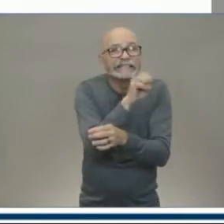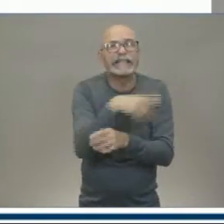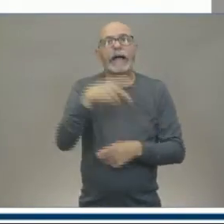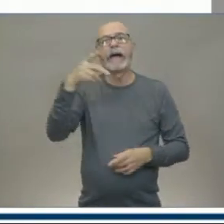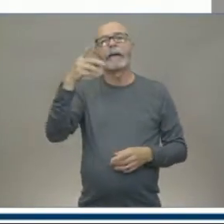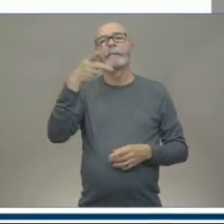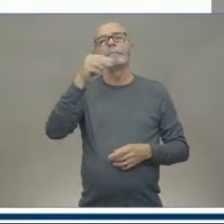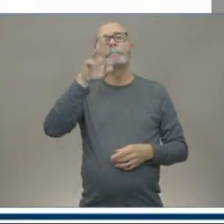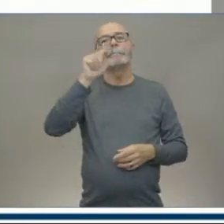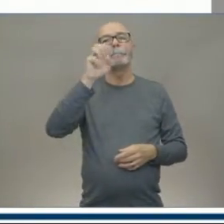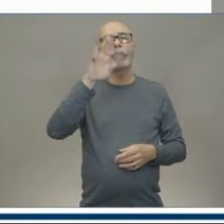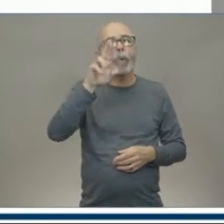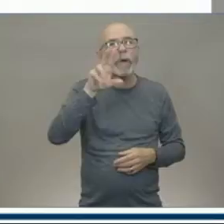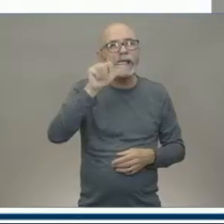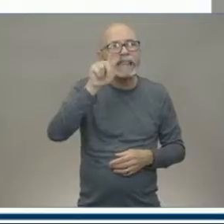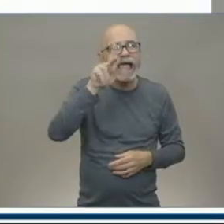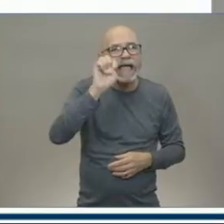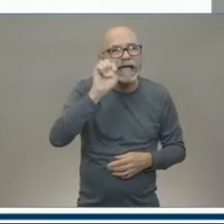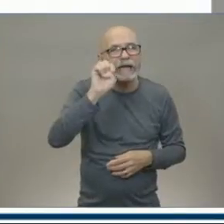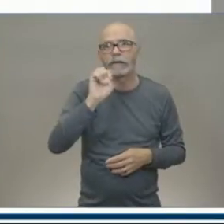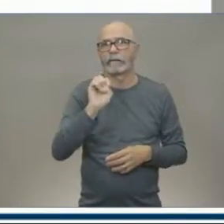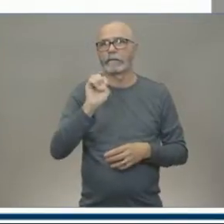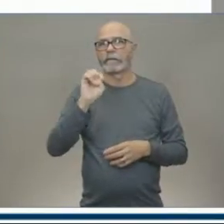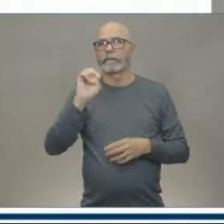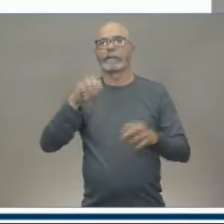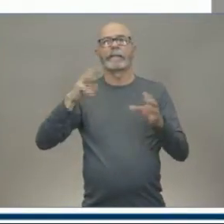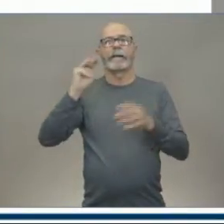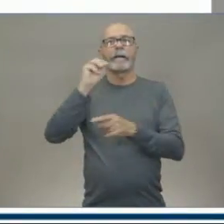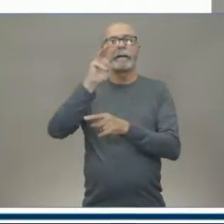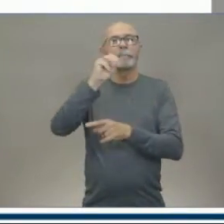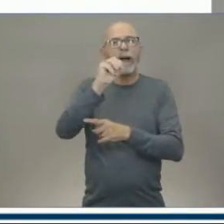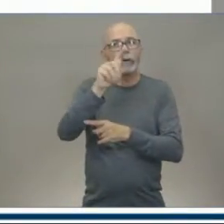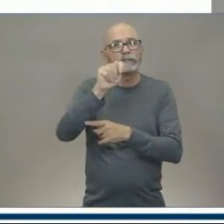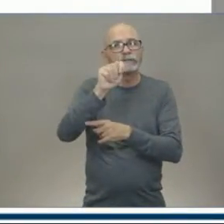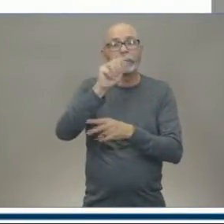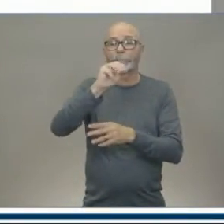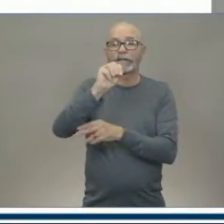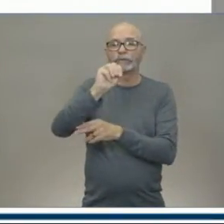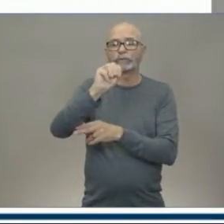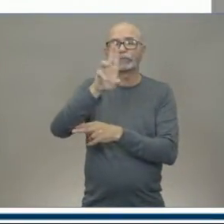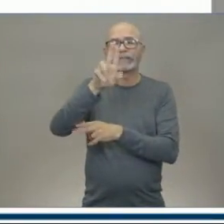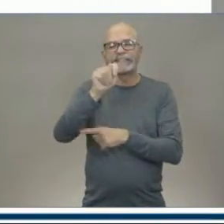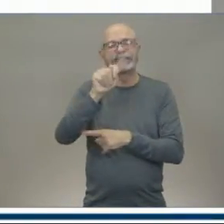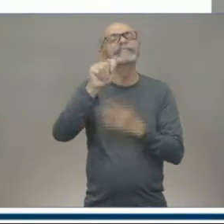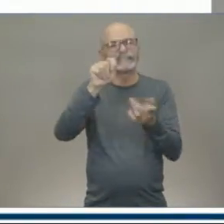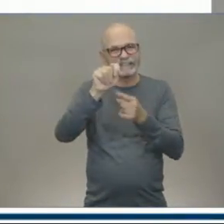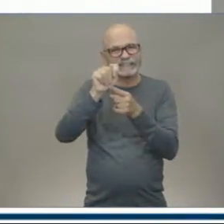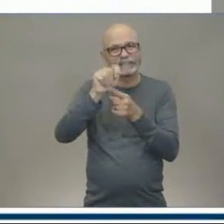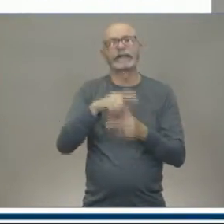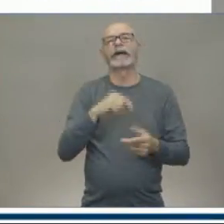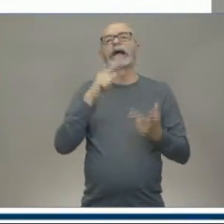north, including Mount Uniacke and Enfield, parts of which are in west and east Hants County.